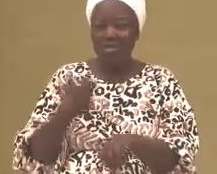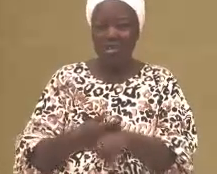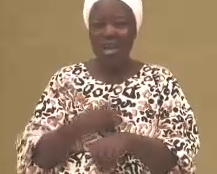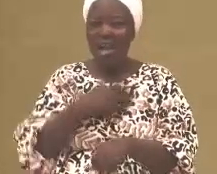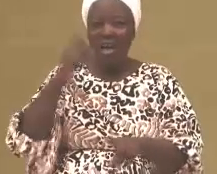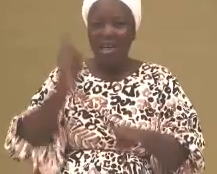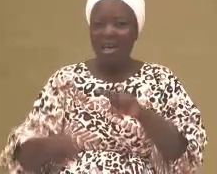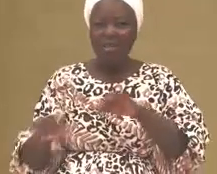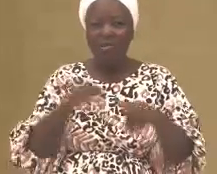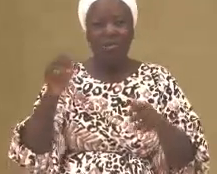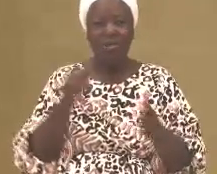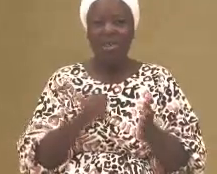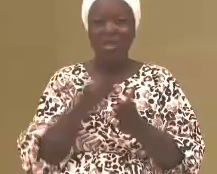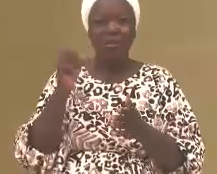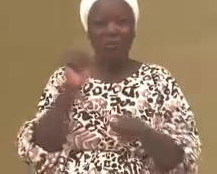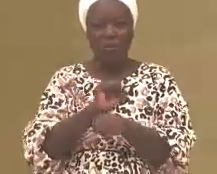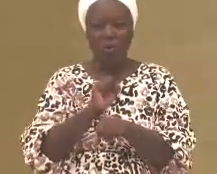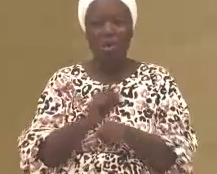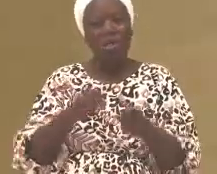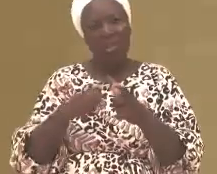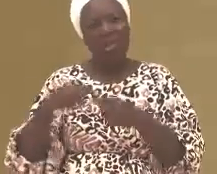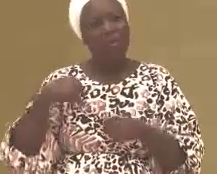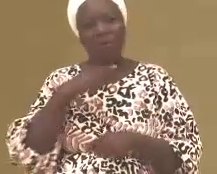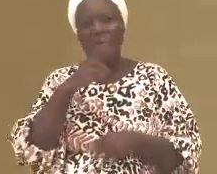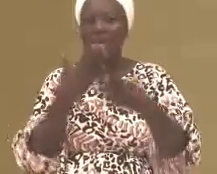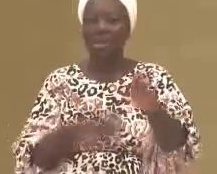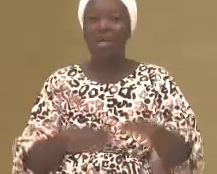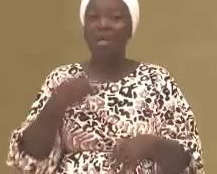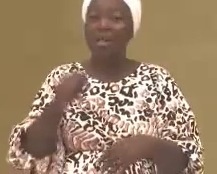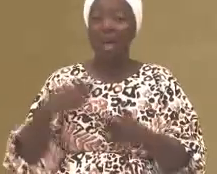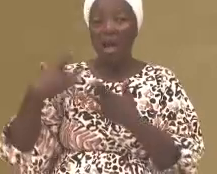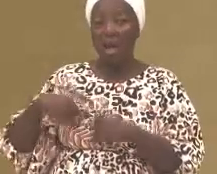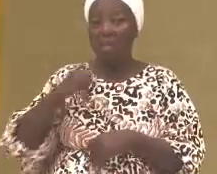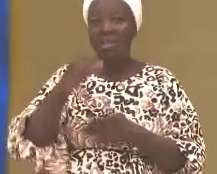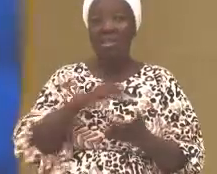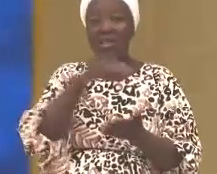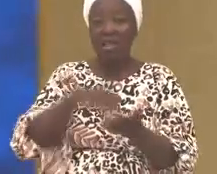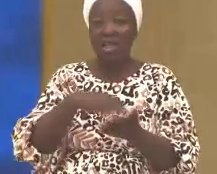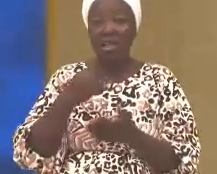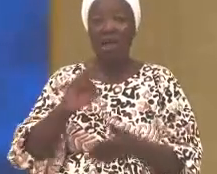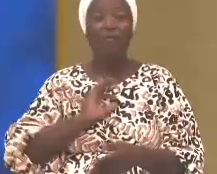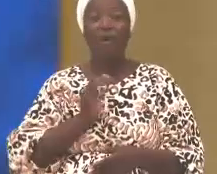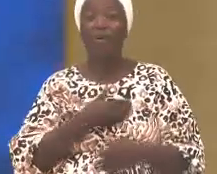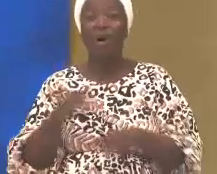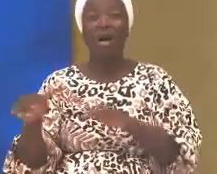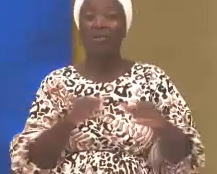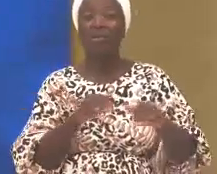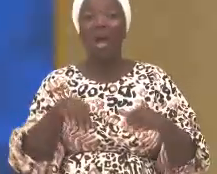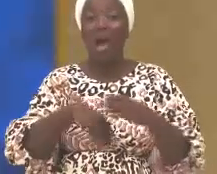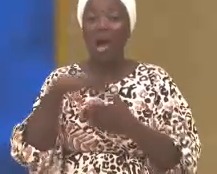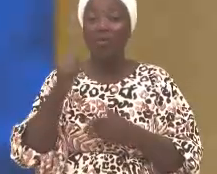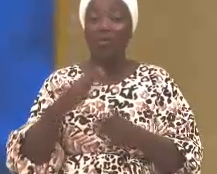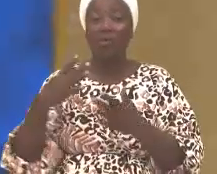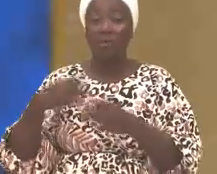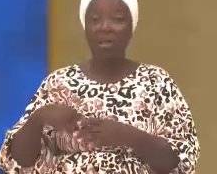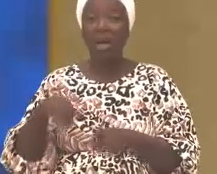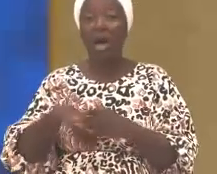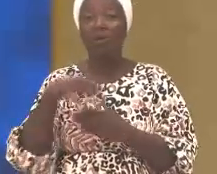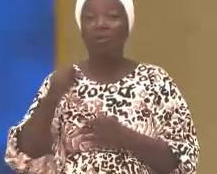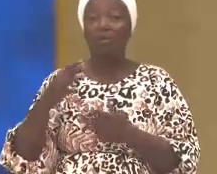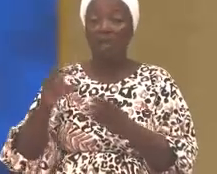dead. The heart is the center of our action. Out of the abundance of the heart, the